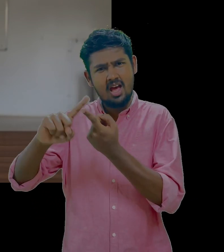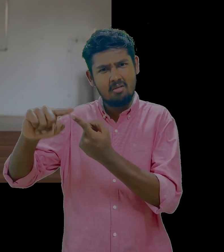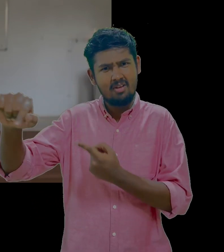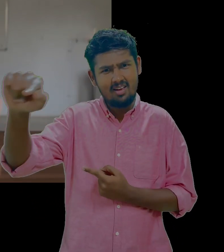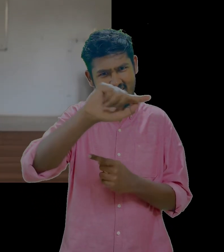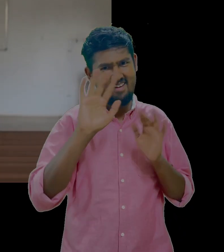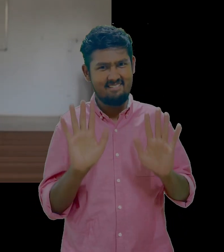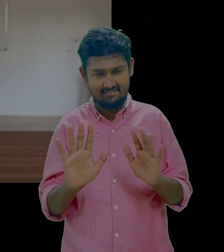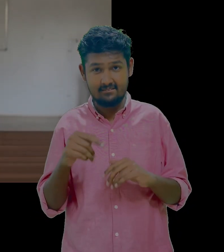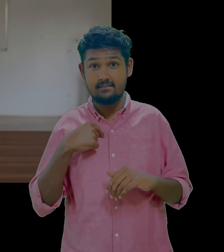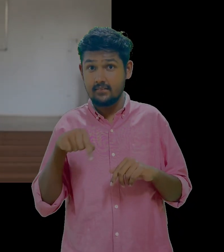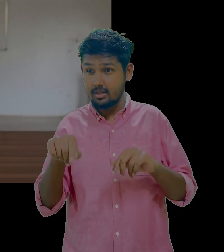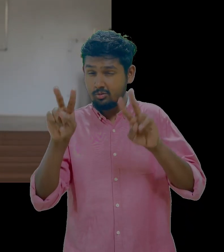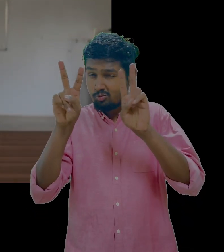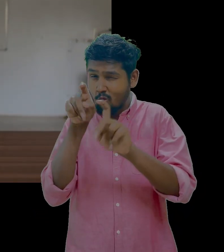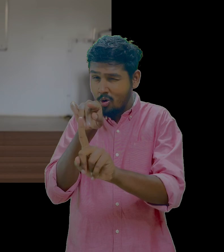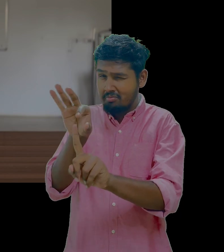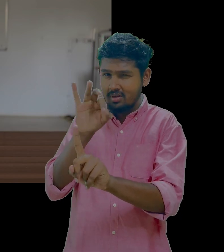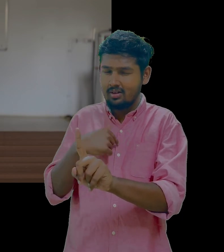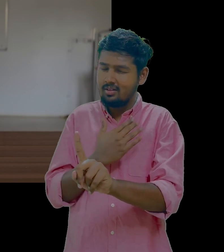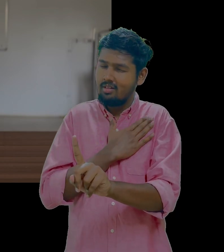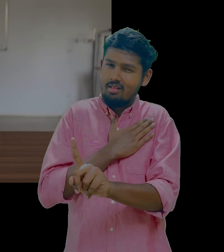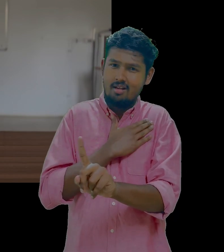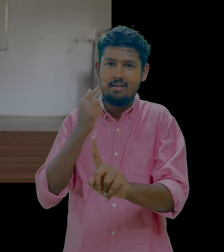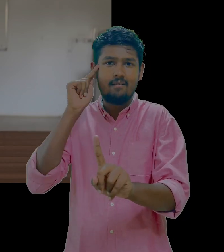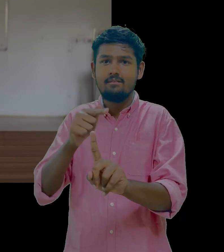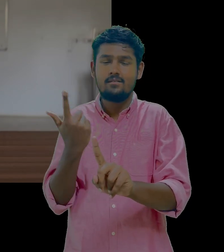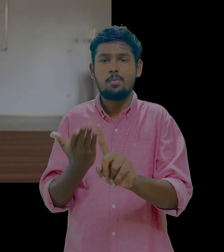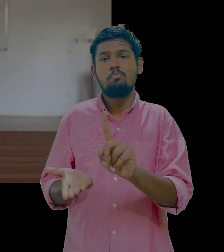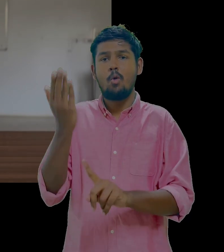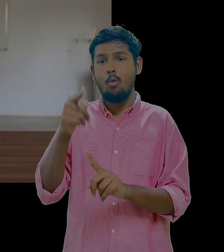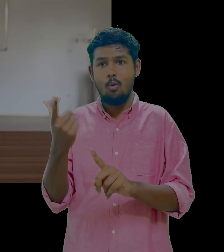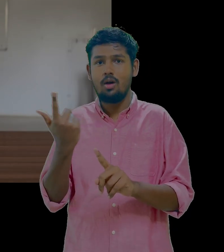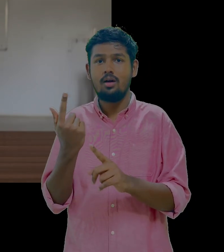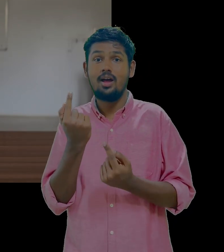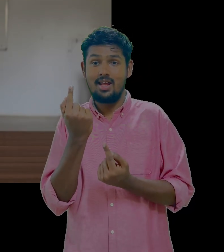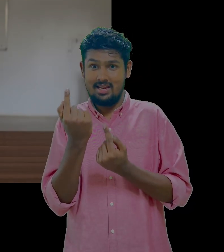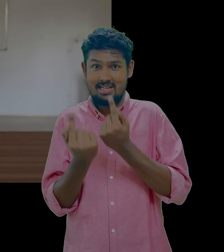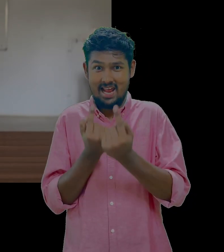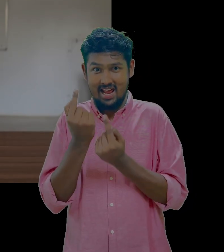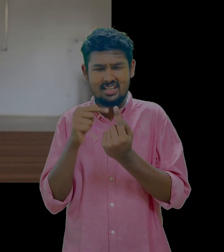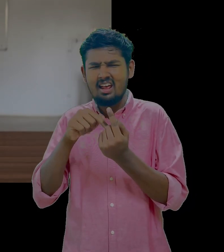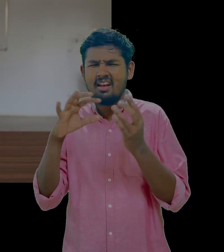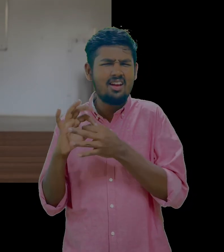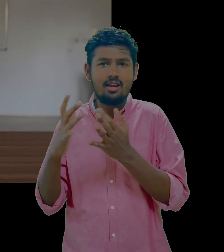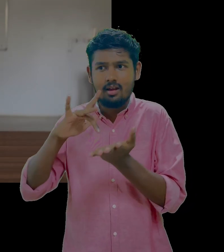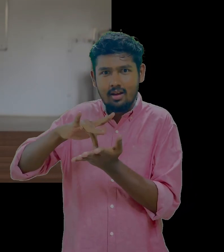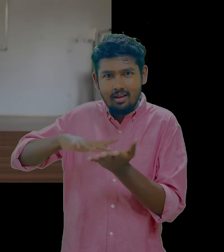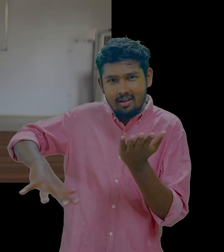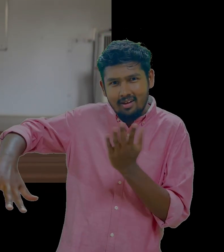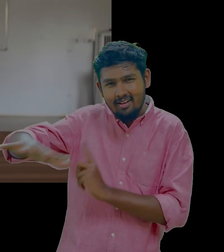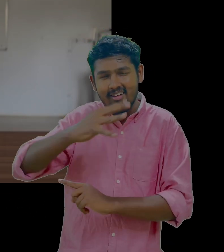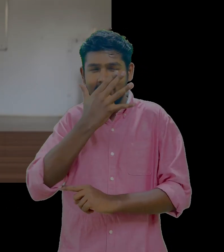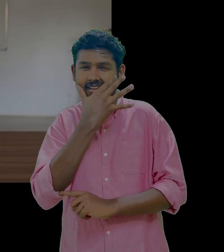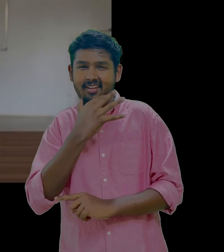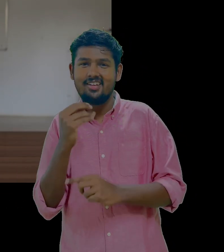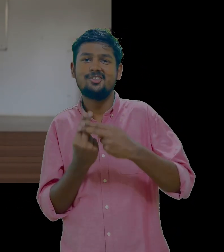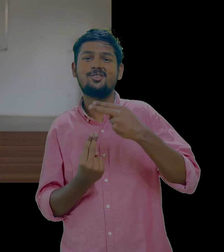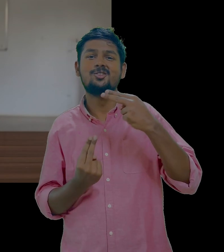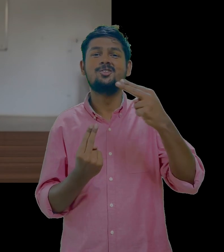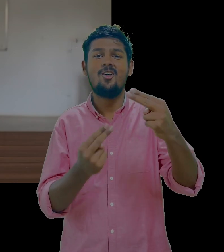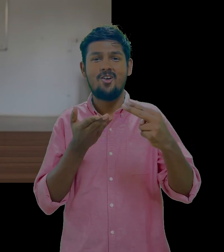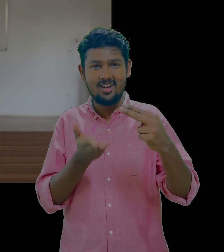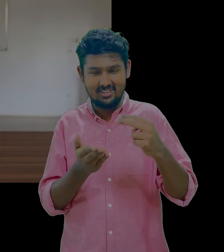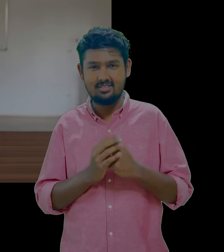already read whatever I could do. Preparation was fine. I love subject, and I think more than I love the subject, I in fact liked the